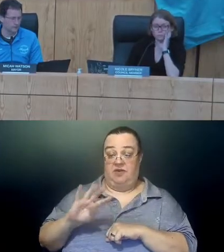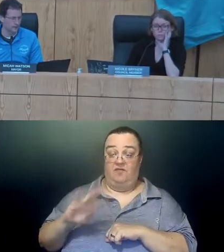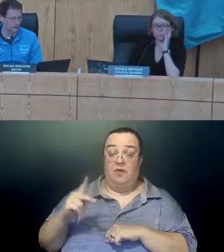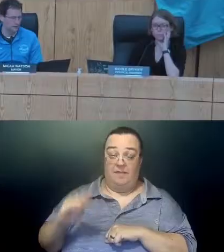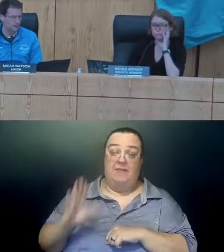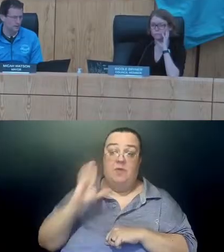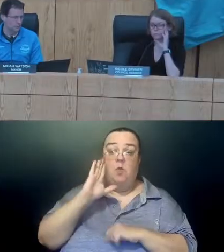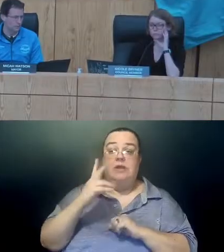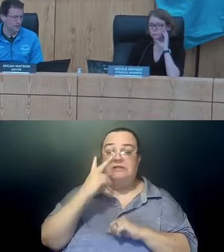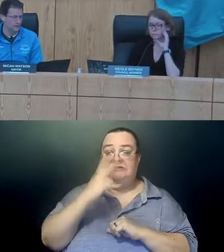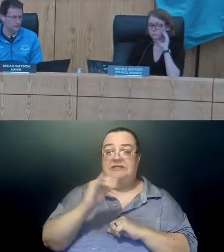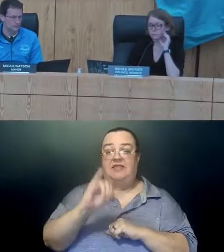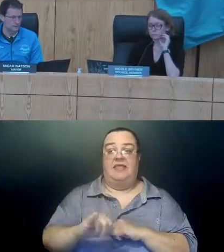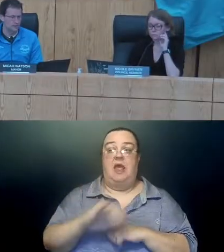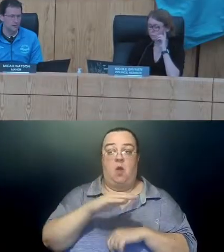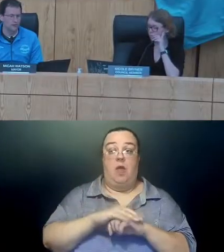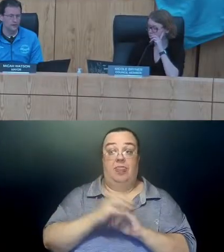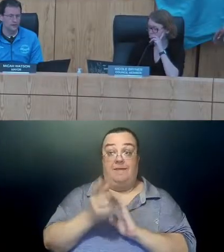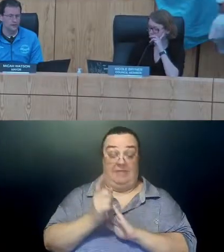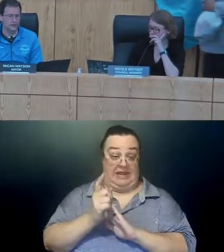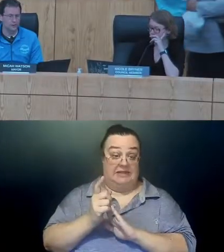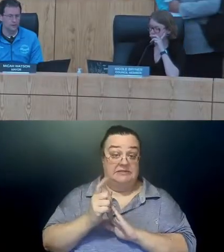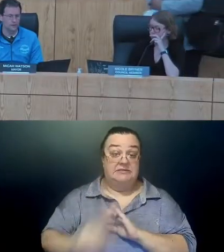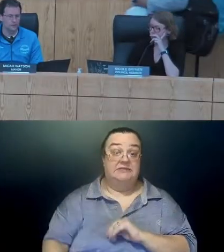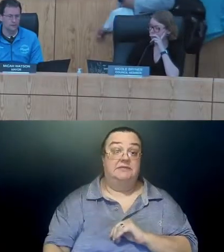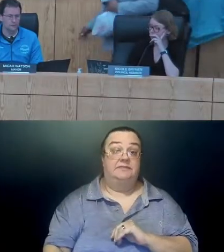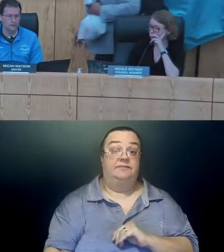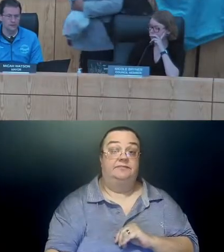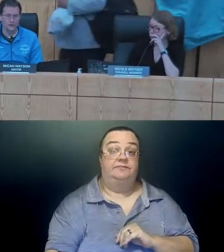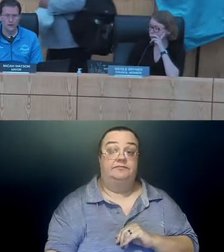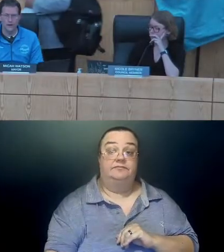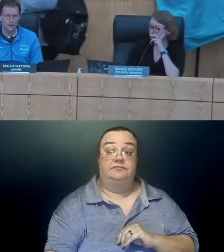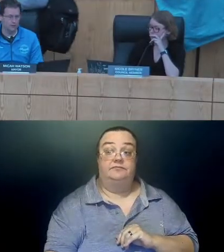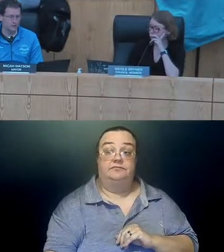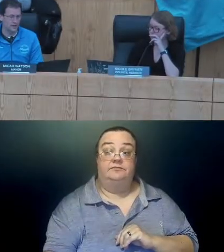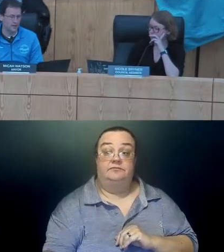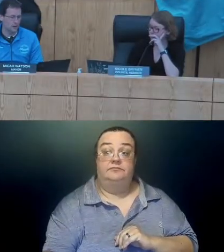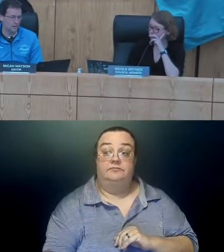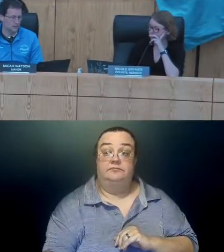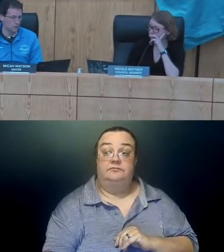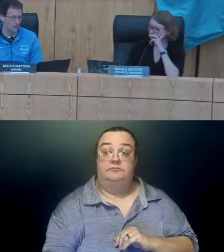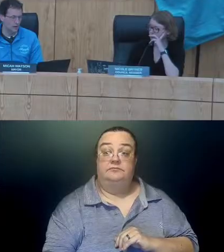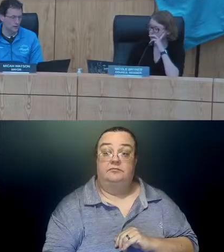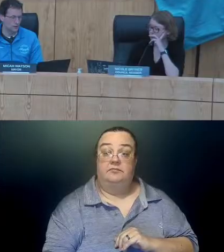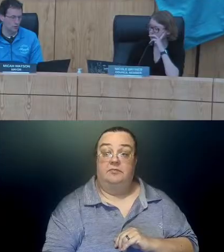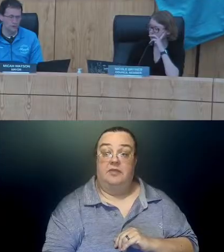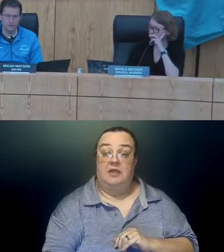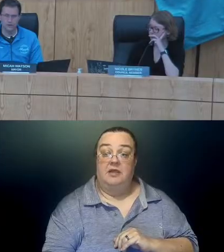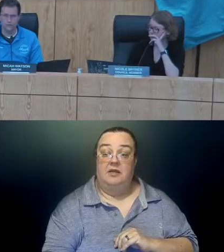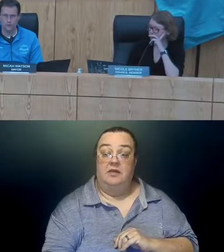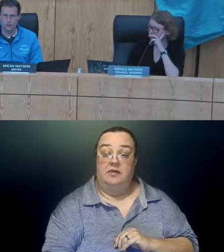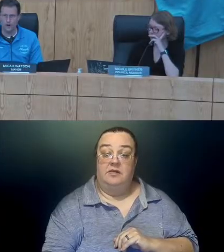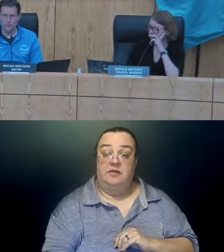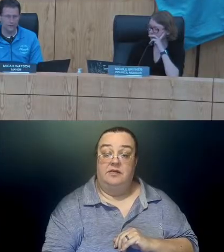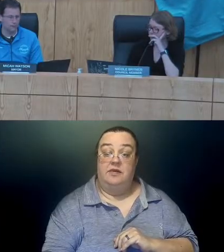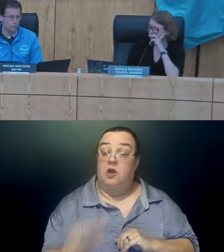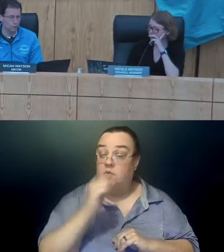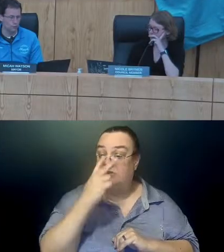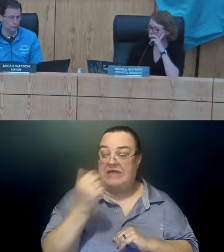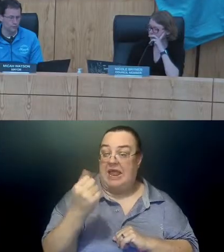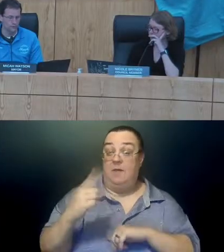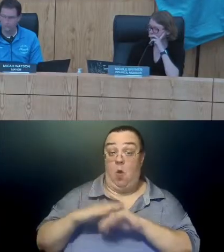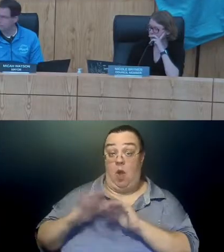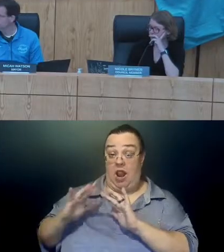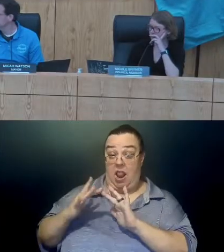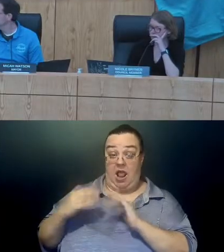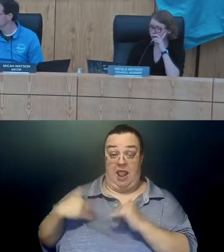in the minutes of the hearing. I don't see any comments online, so is there further comment in the